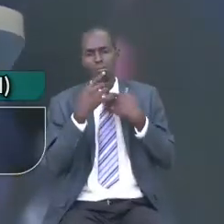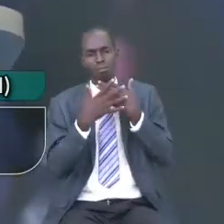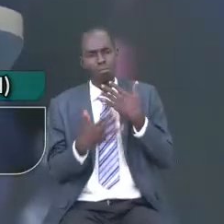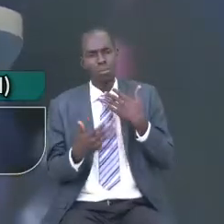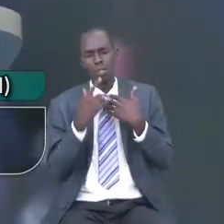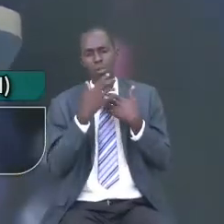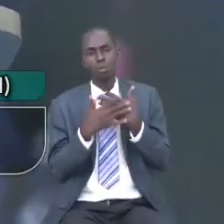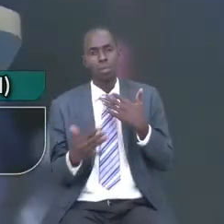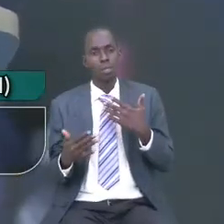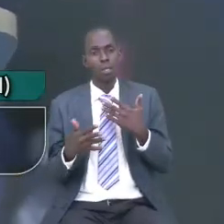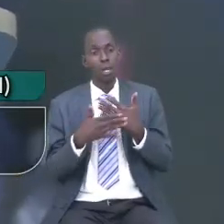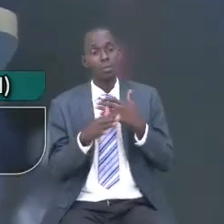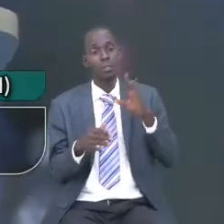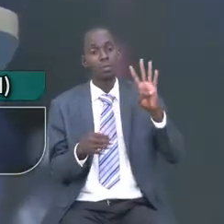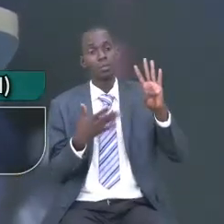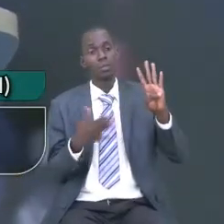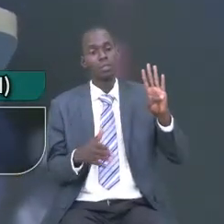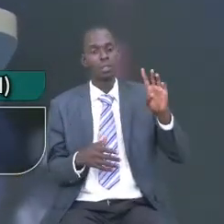L,